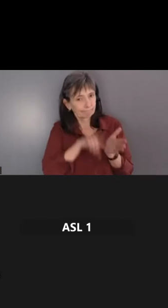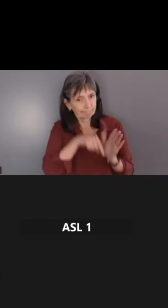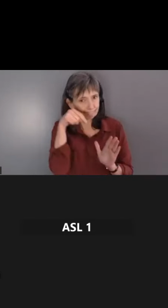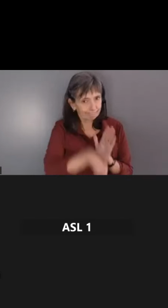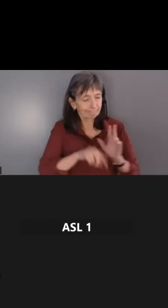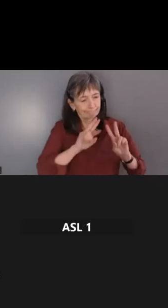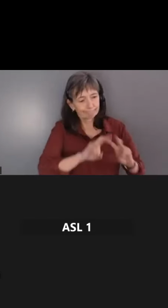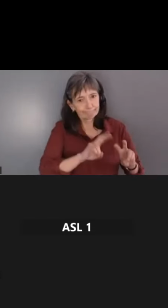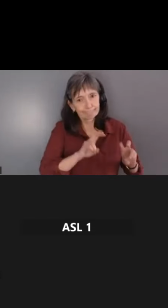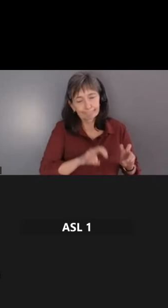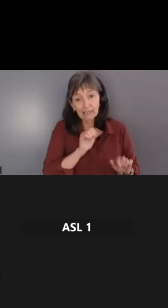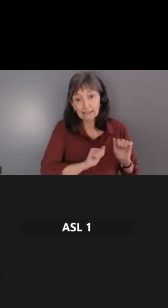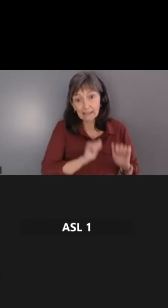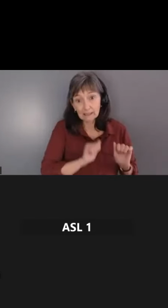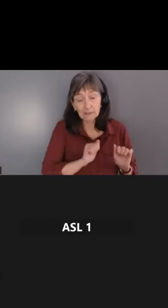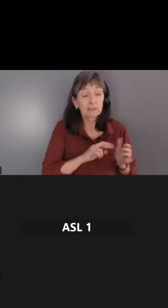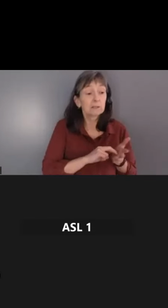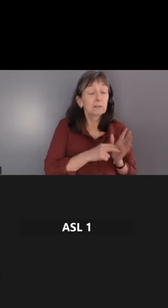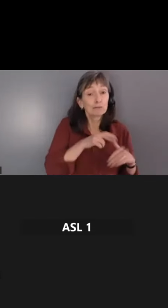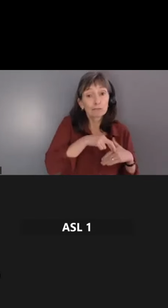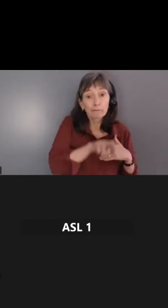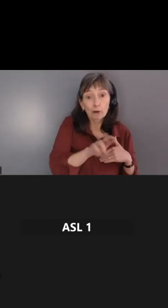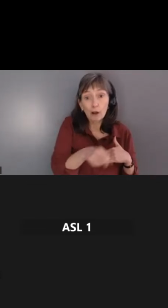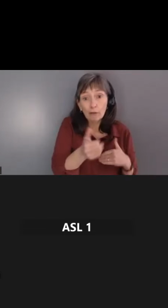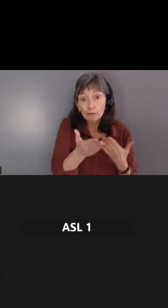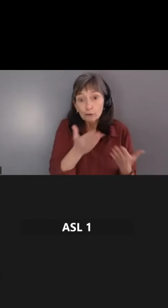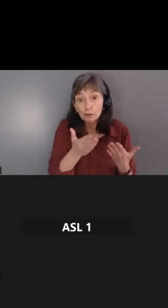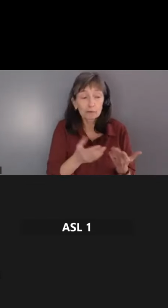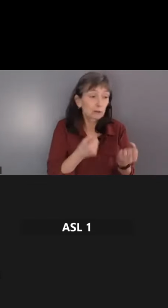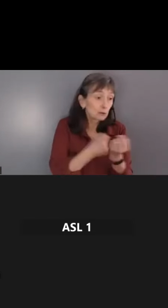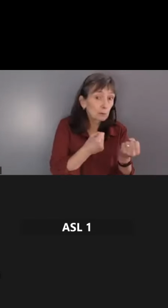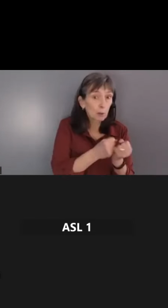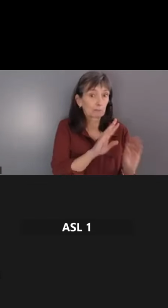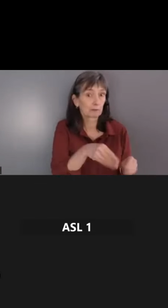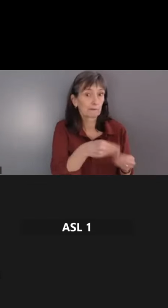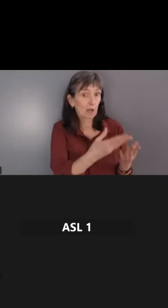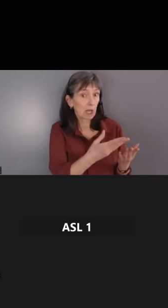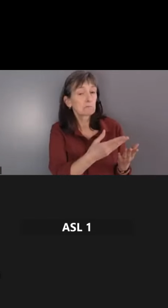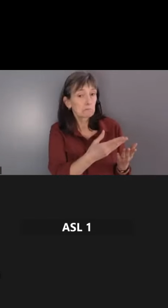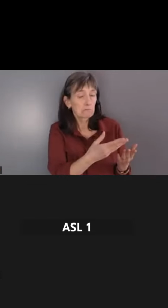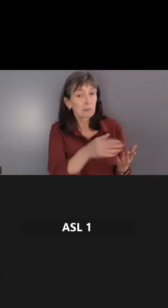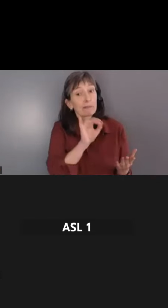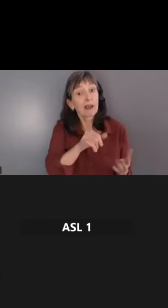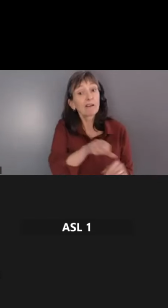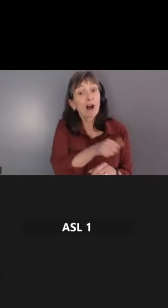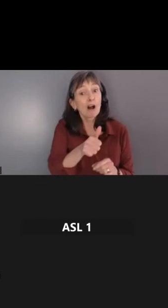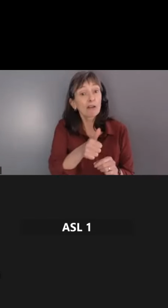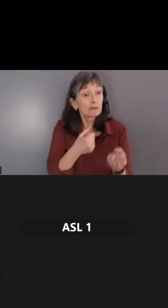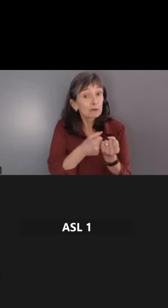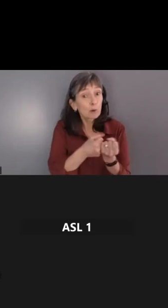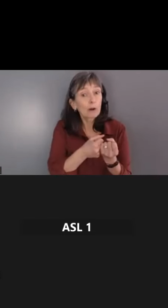are then referred to other needed services and which have been found to significantly reduce long-term care home admissions among